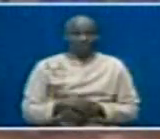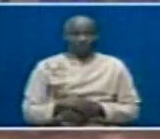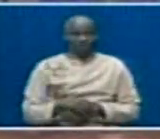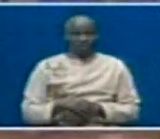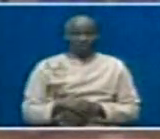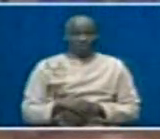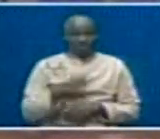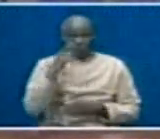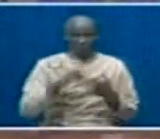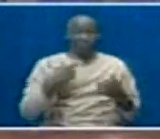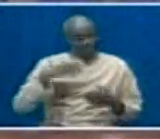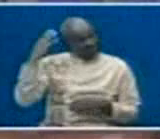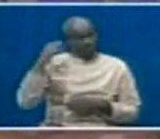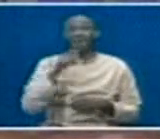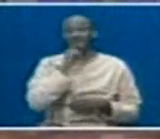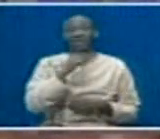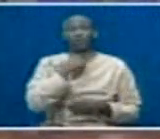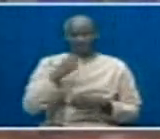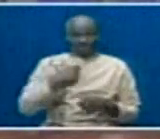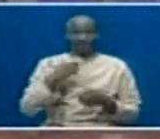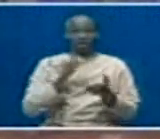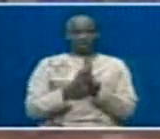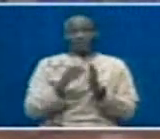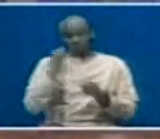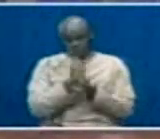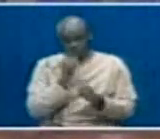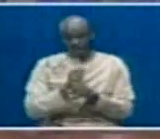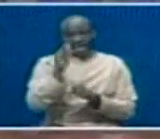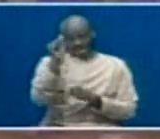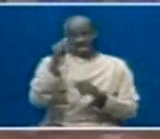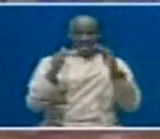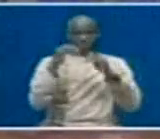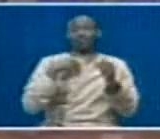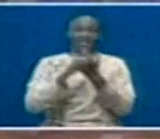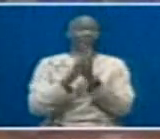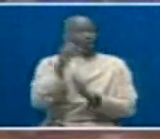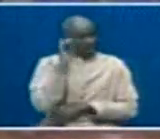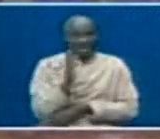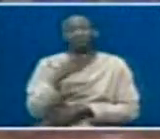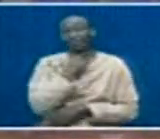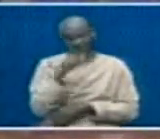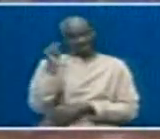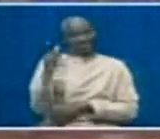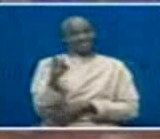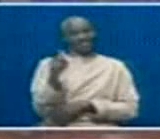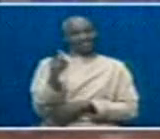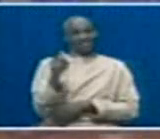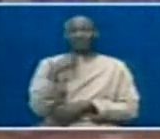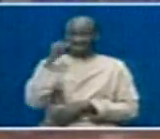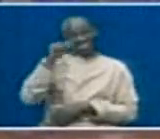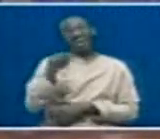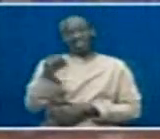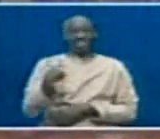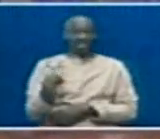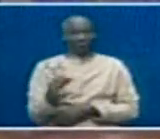that's what my whole intention of my father is to go there, do my A-levels, become a lawyer. You understand? And I said, yeah.